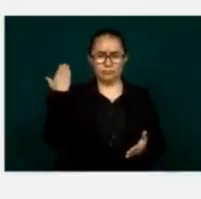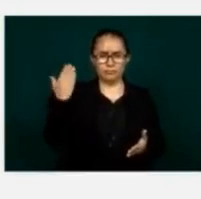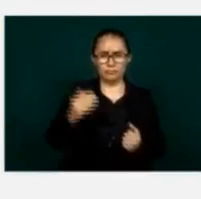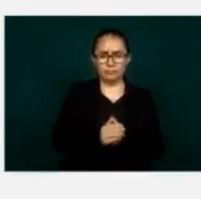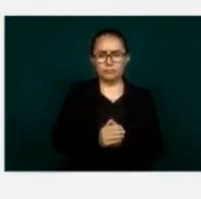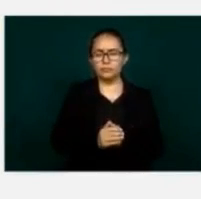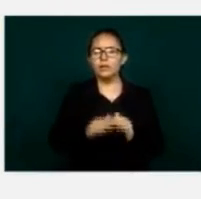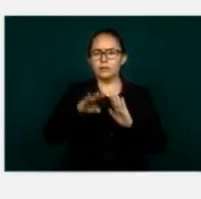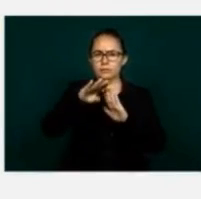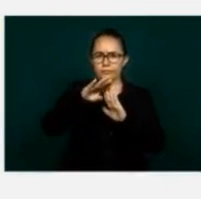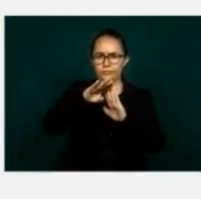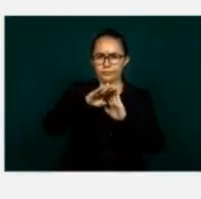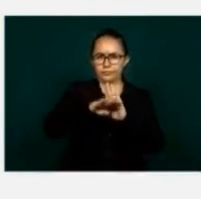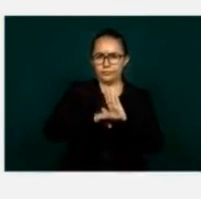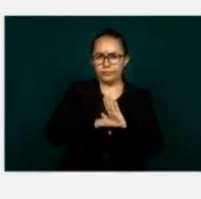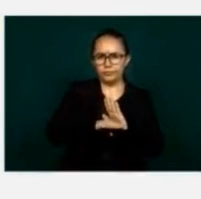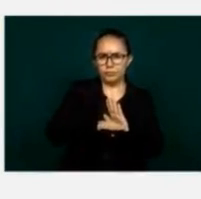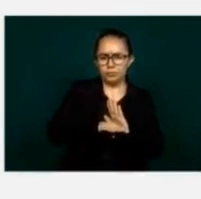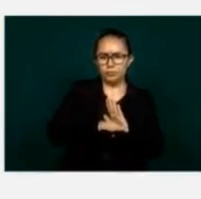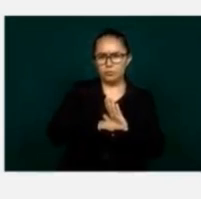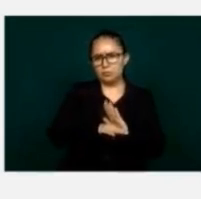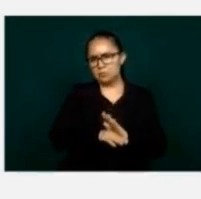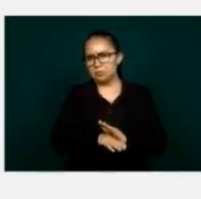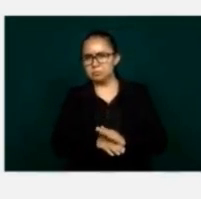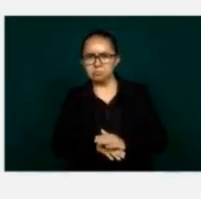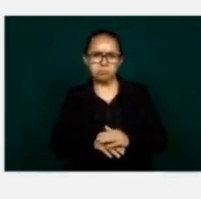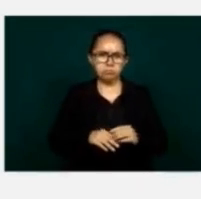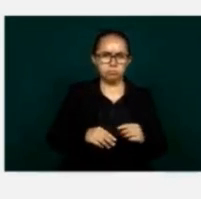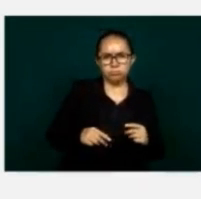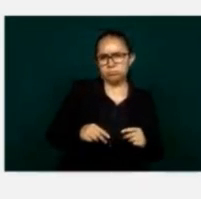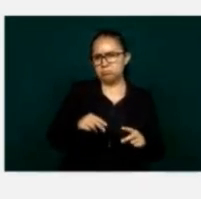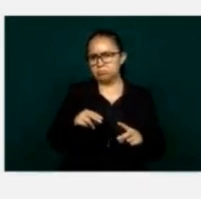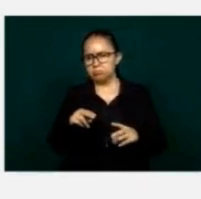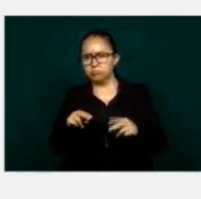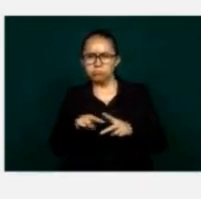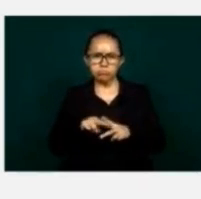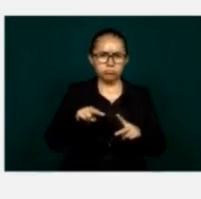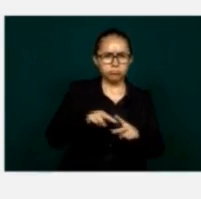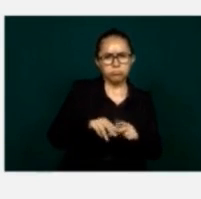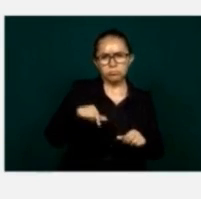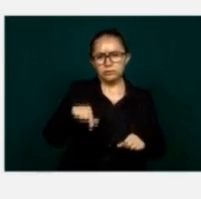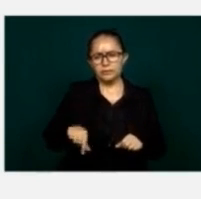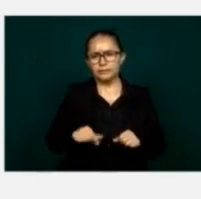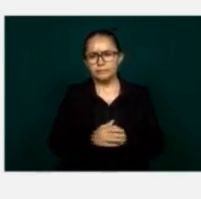May. It has diminished down to